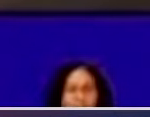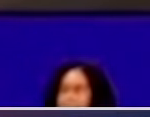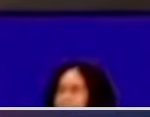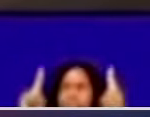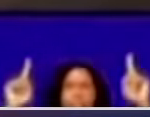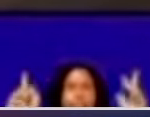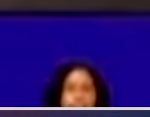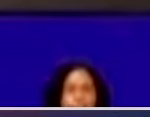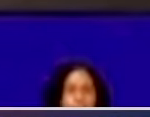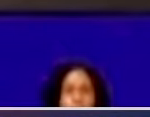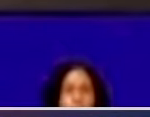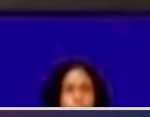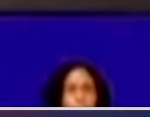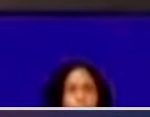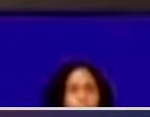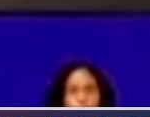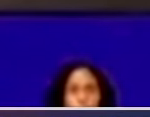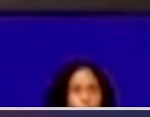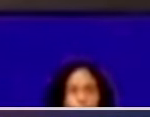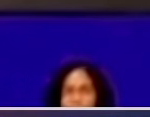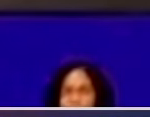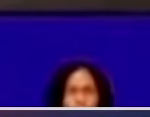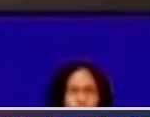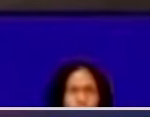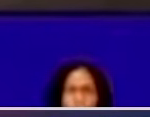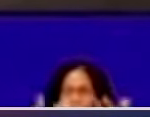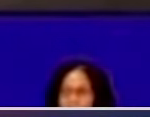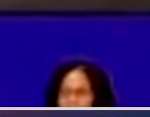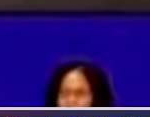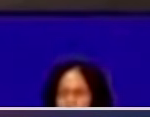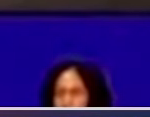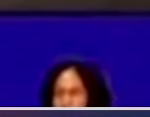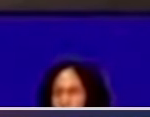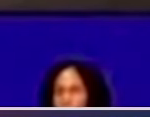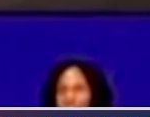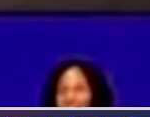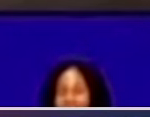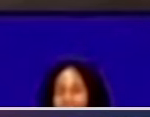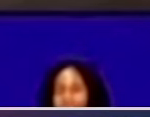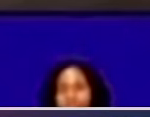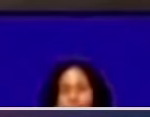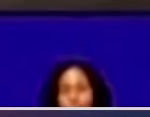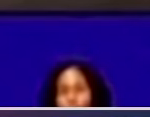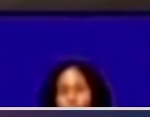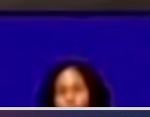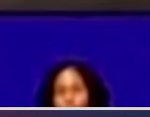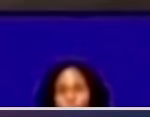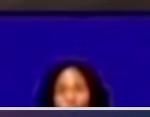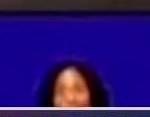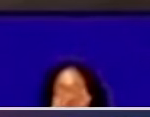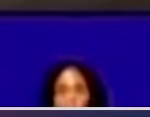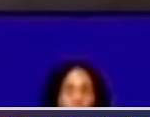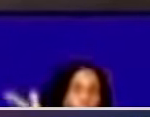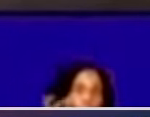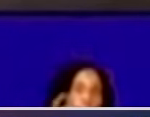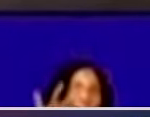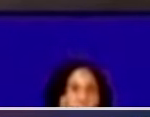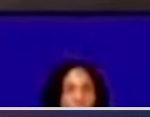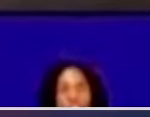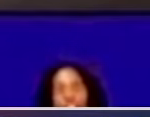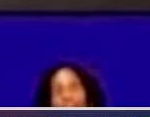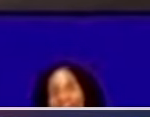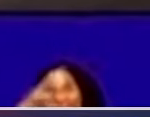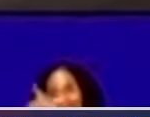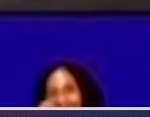has changed? Now, Mr. President, I'm sure that you have seen and heard the analyst comments that you must have